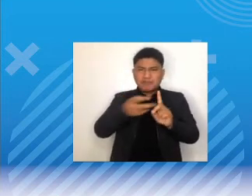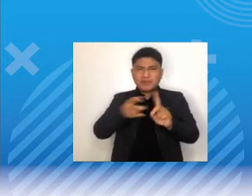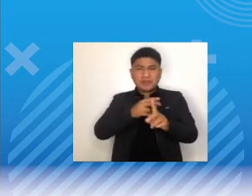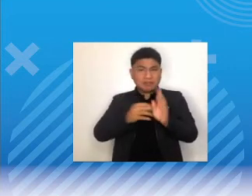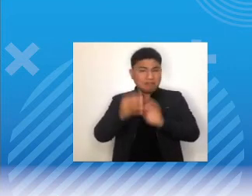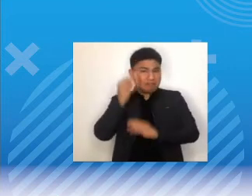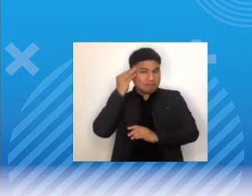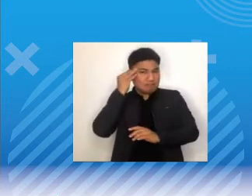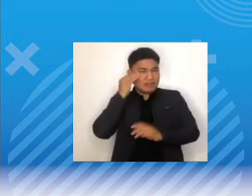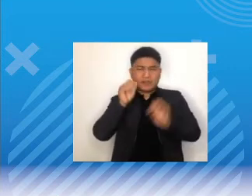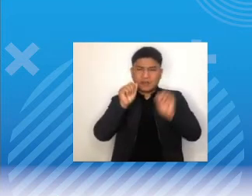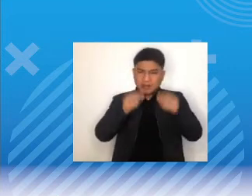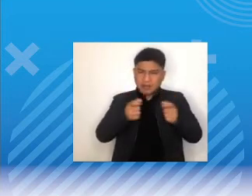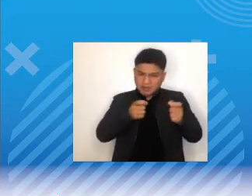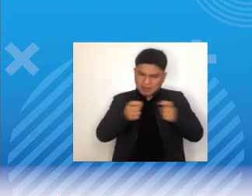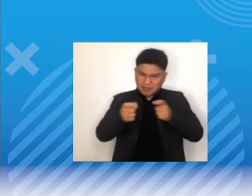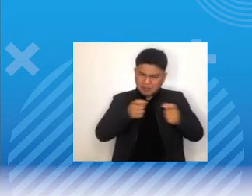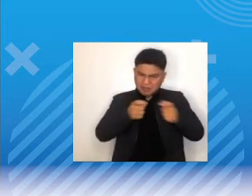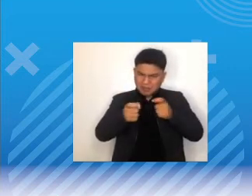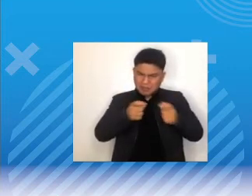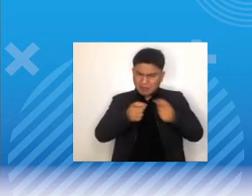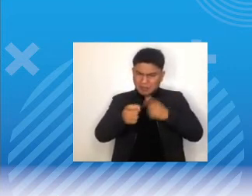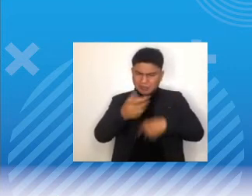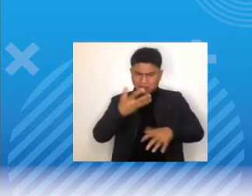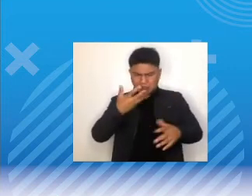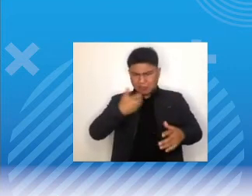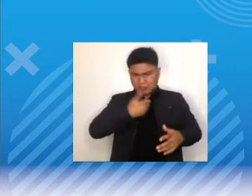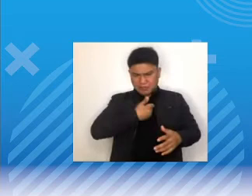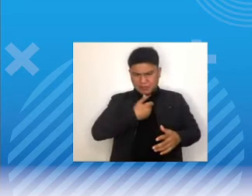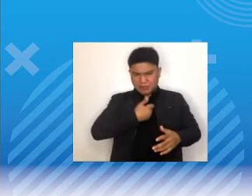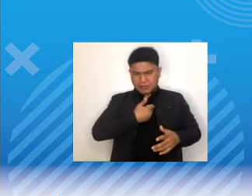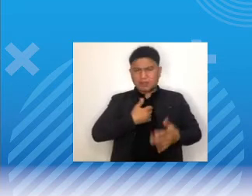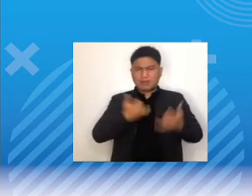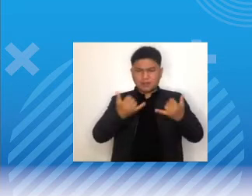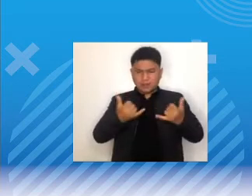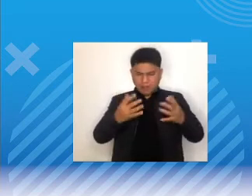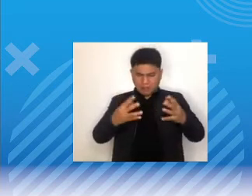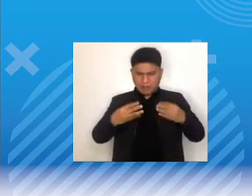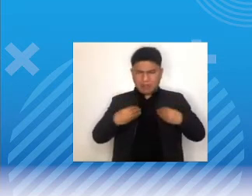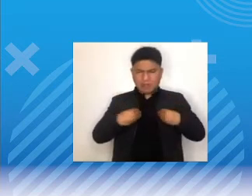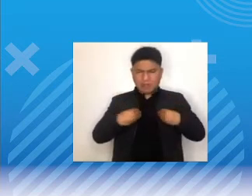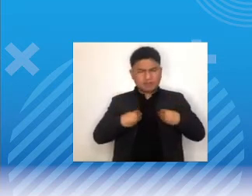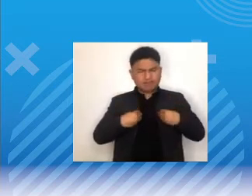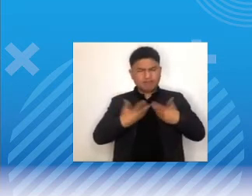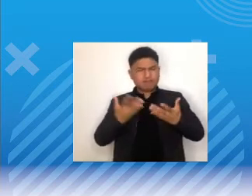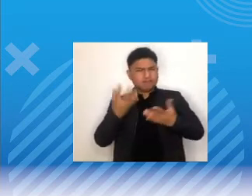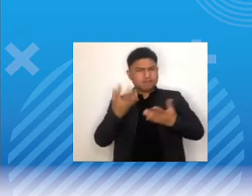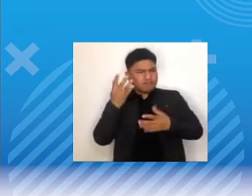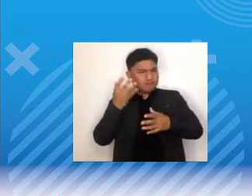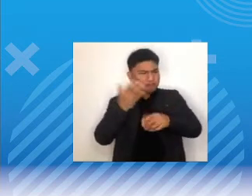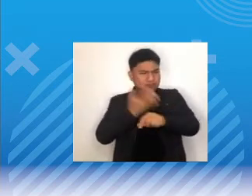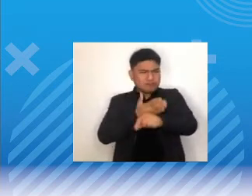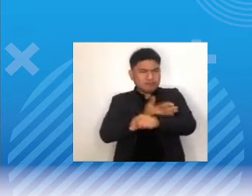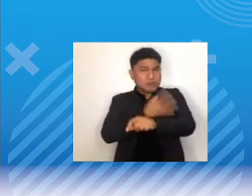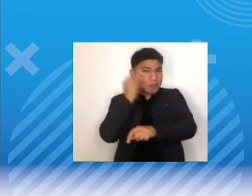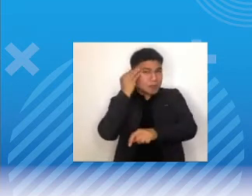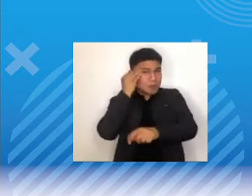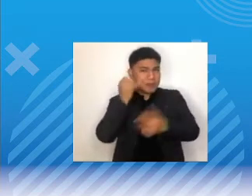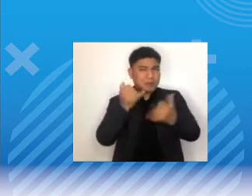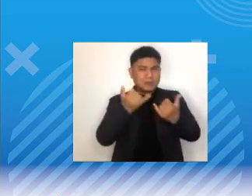more control into our well-being. Adopt a growth mindset and reframe problems